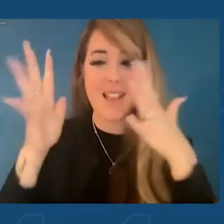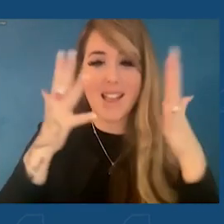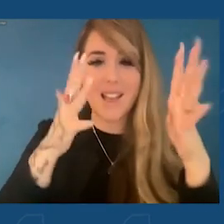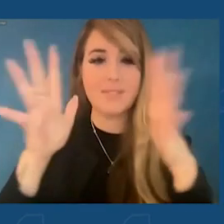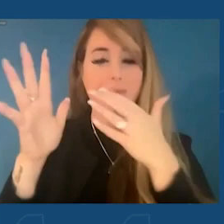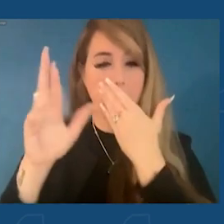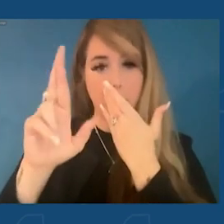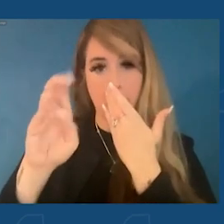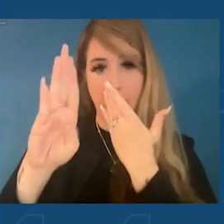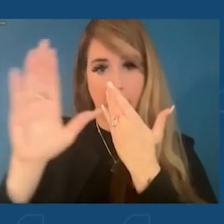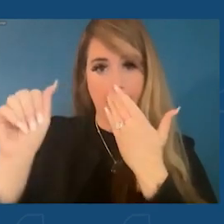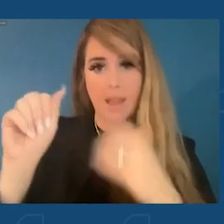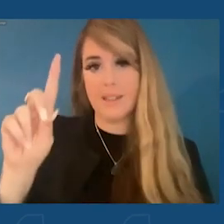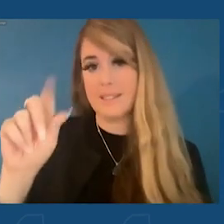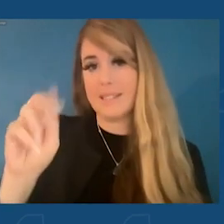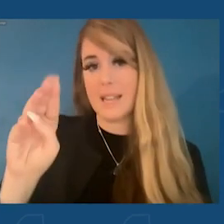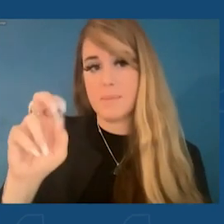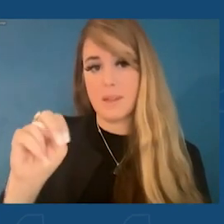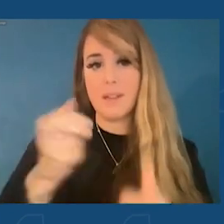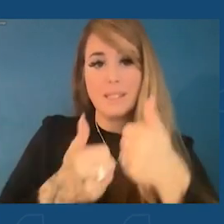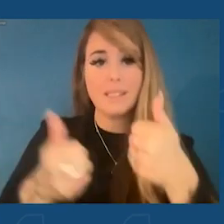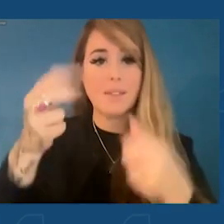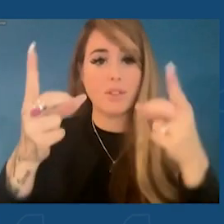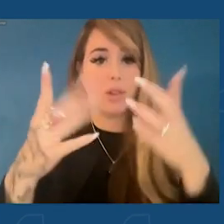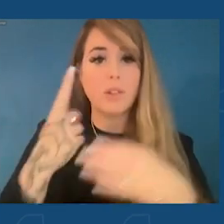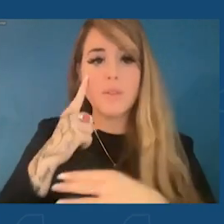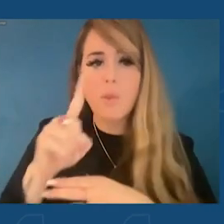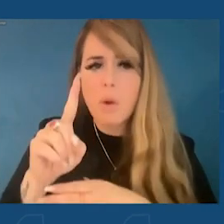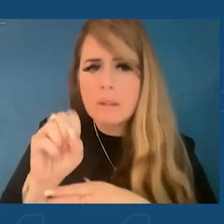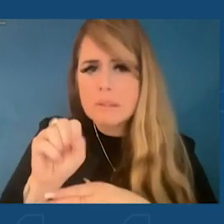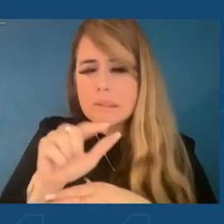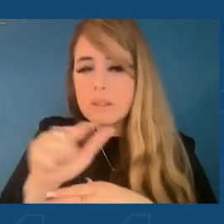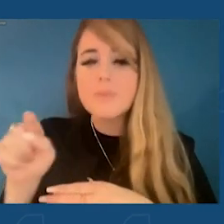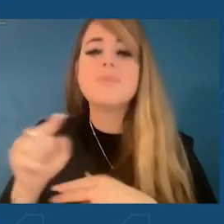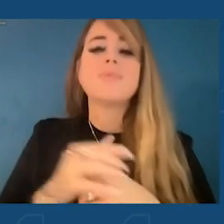Rebecca Damon, the executive director of SAG-AFTRA.